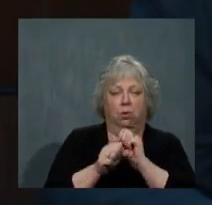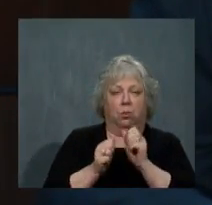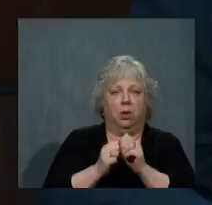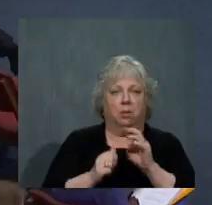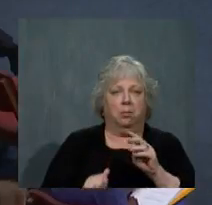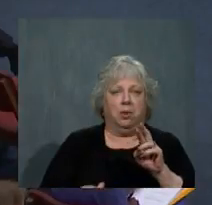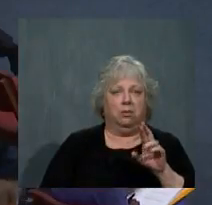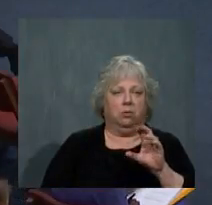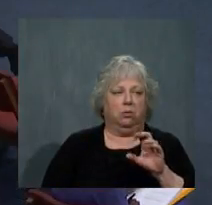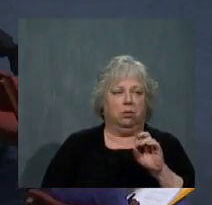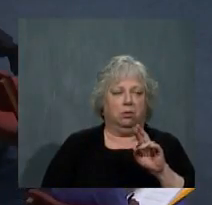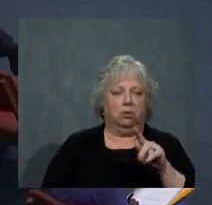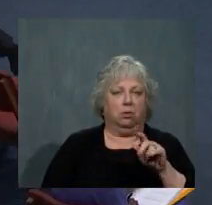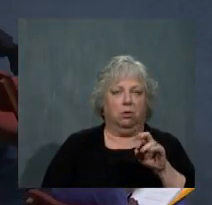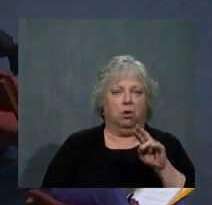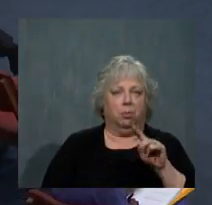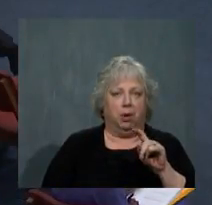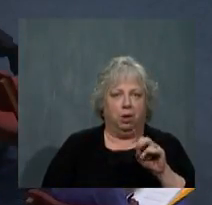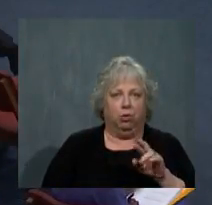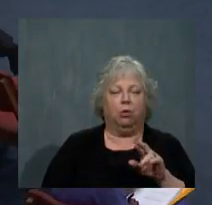well.